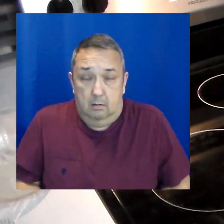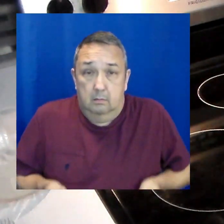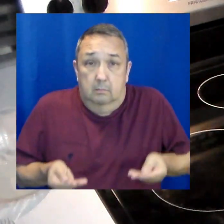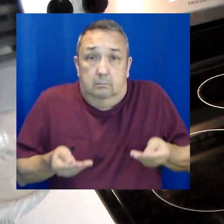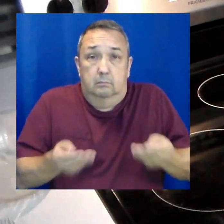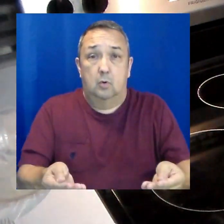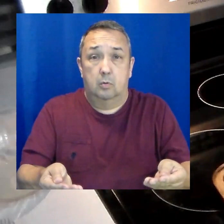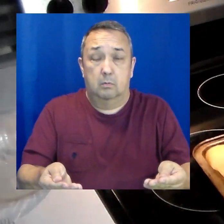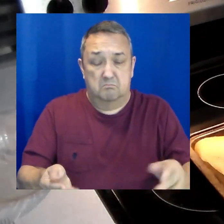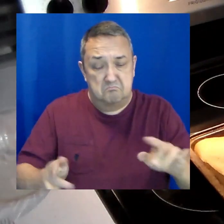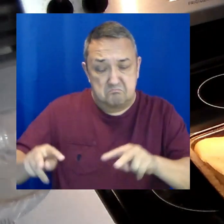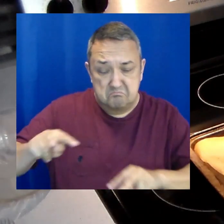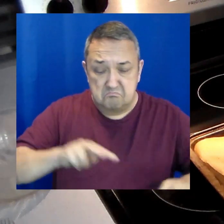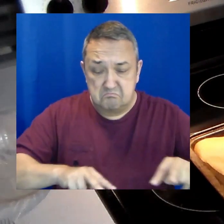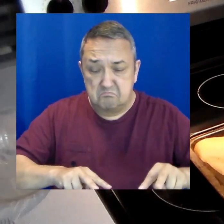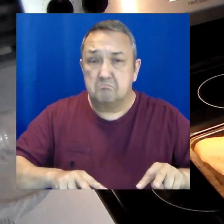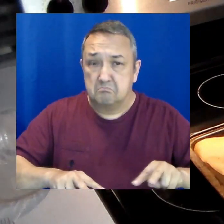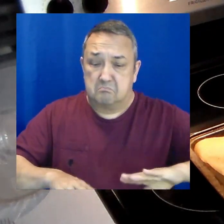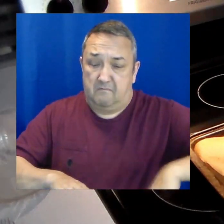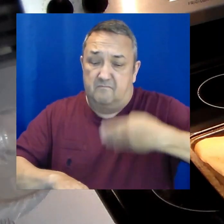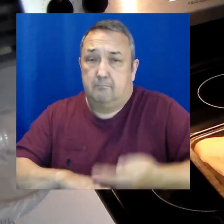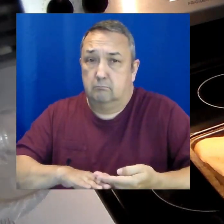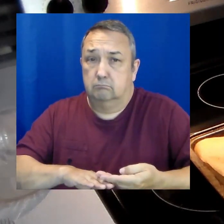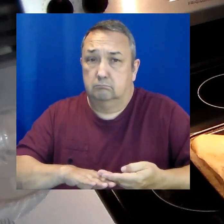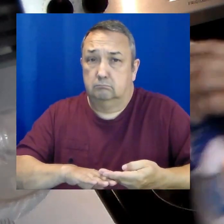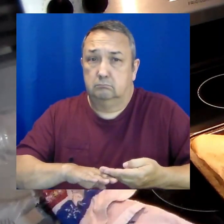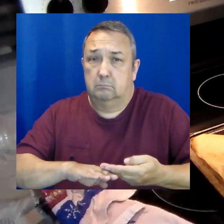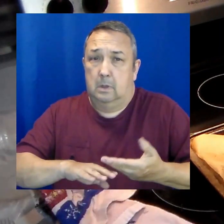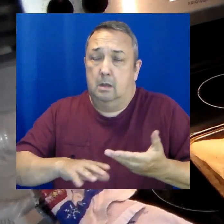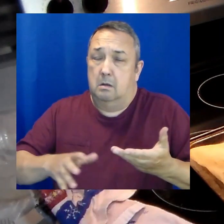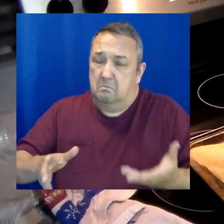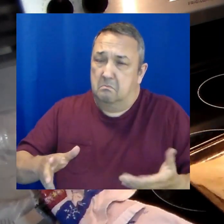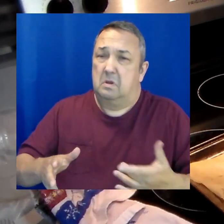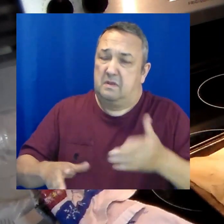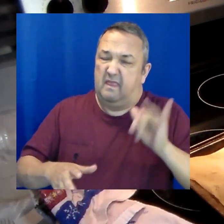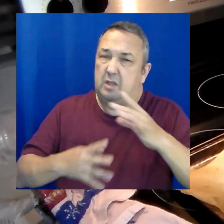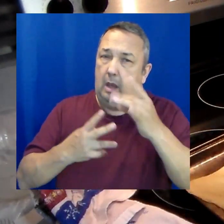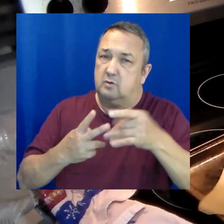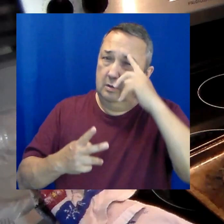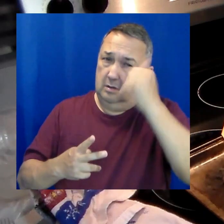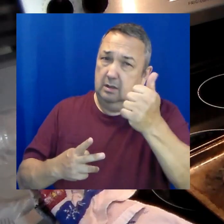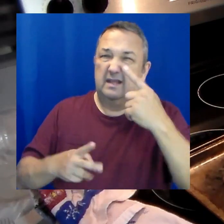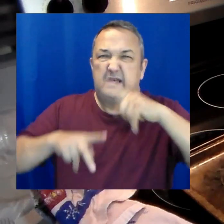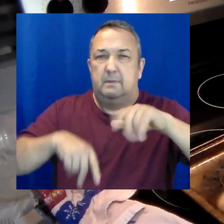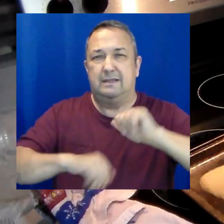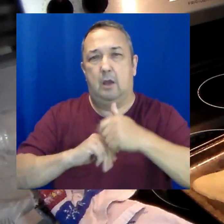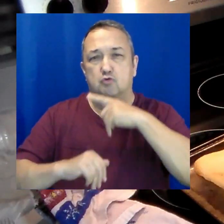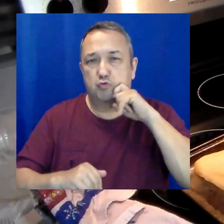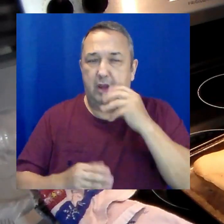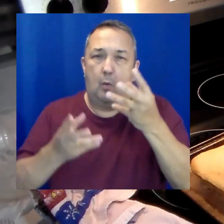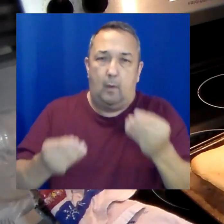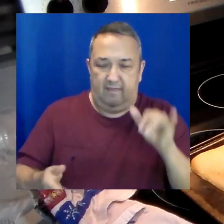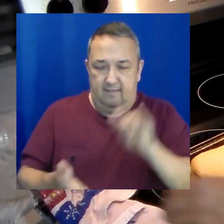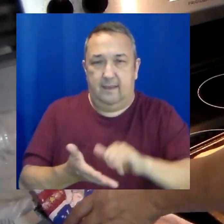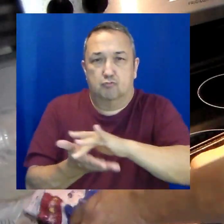At this point, bring it out. You want to give it a flip to cook the other side. This step is optional. Depends on how